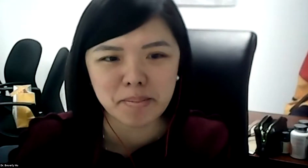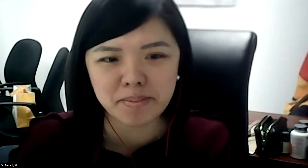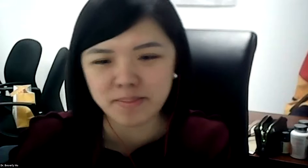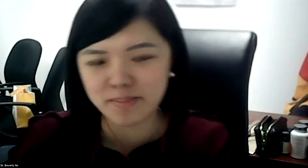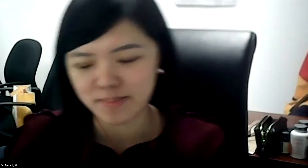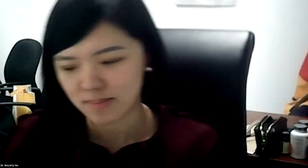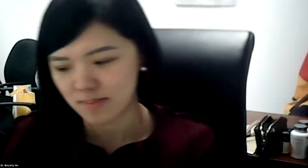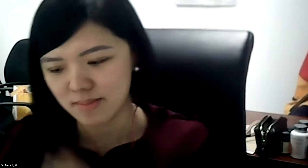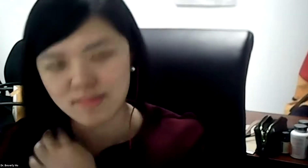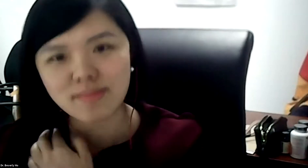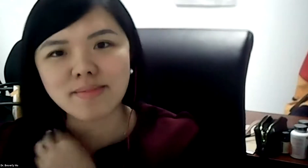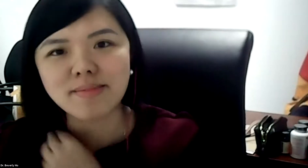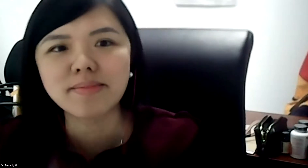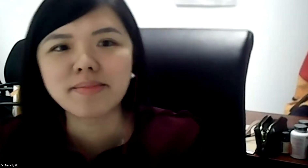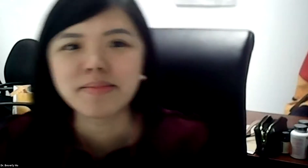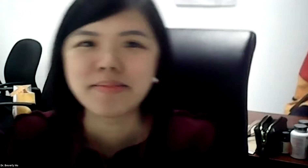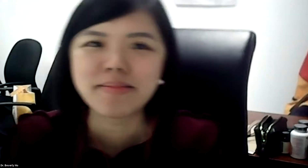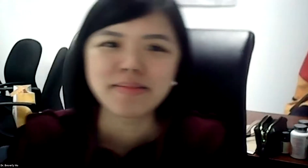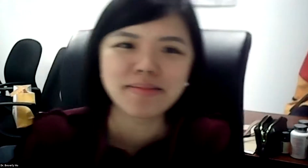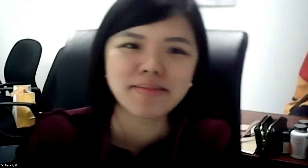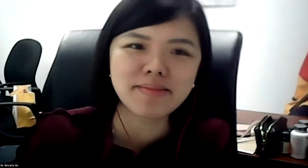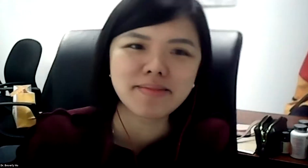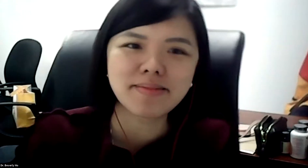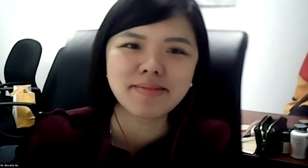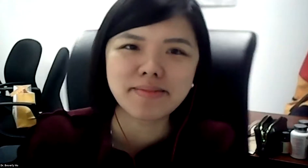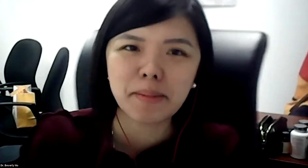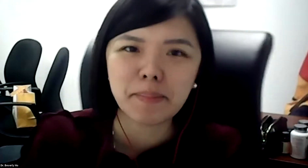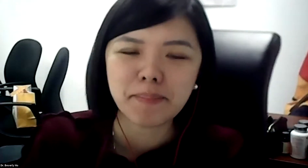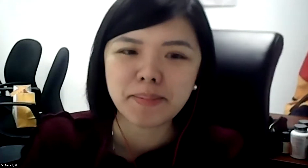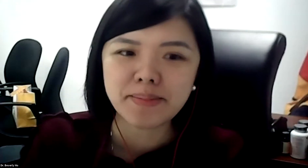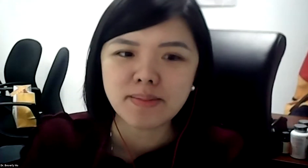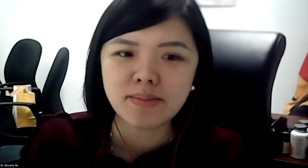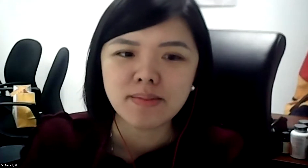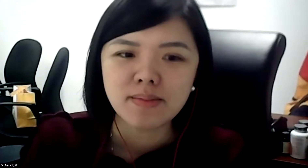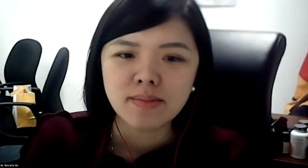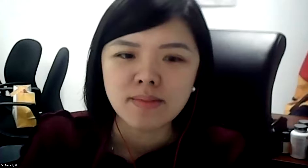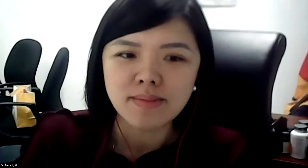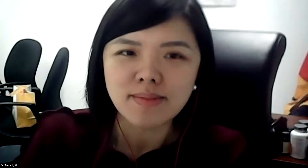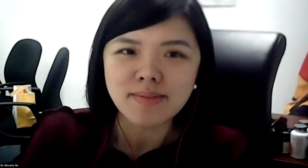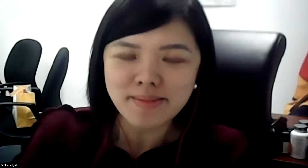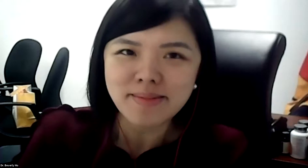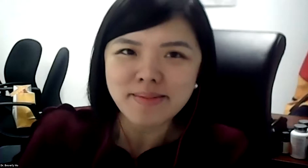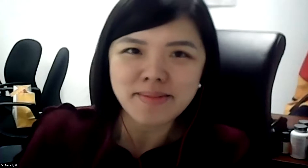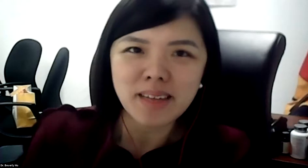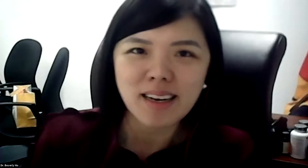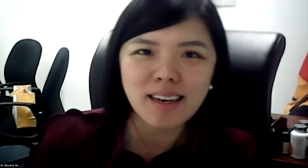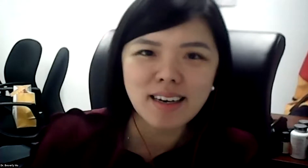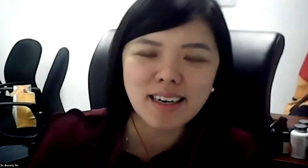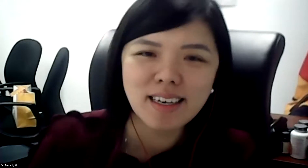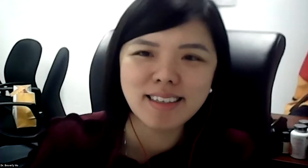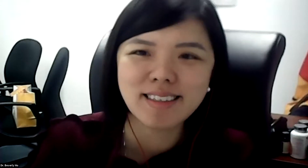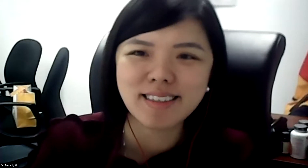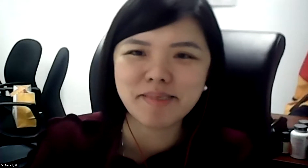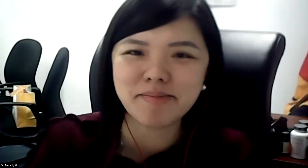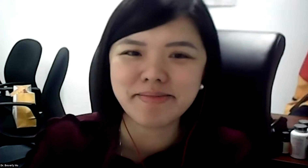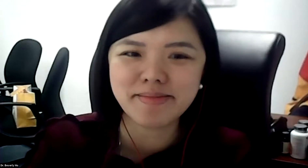yeah, I think if I'm quiet, our participants will be able to see you a bit. So there, I think, so that's Dr. Beverly Ho